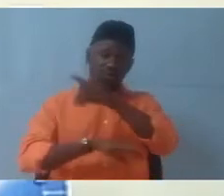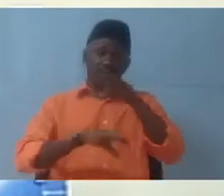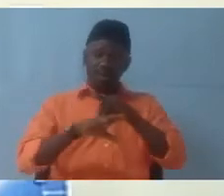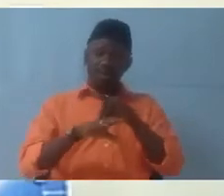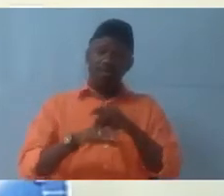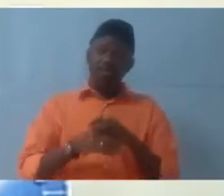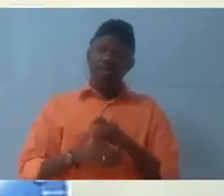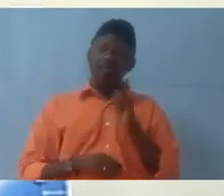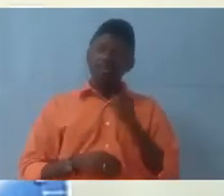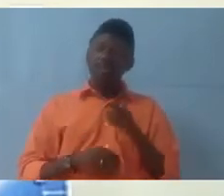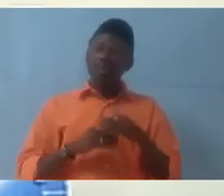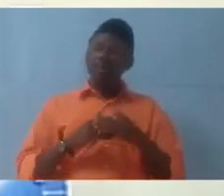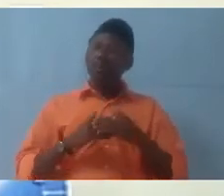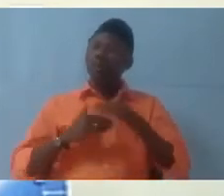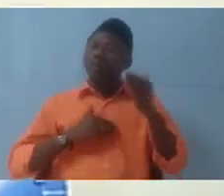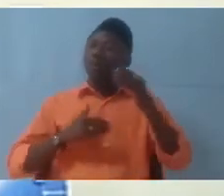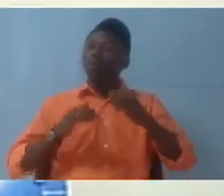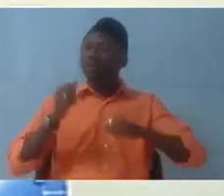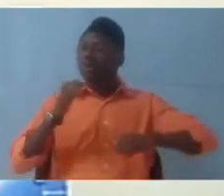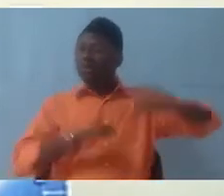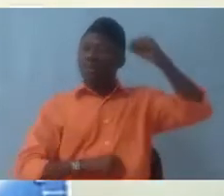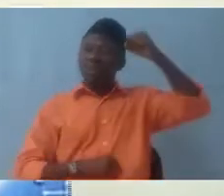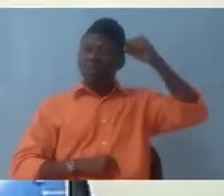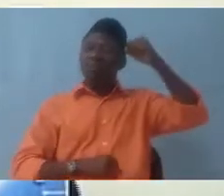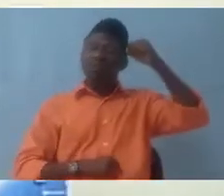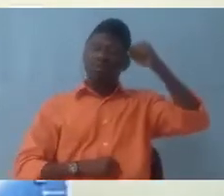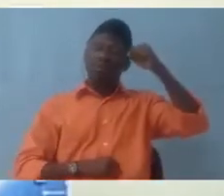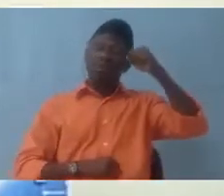nga xamne ni mo nekkon magistrate bi gënon nako jamono bobu